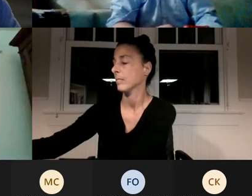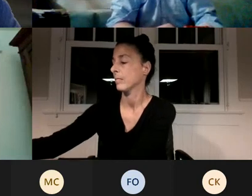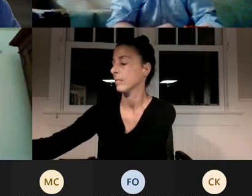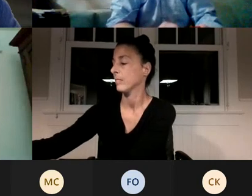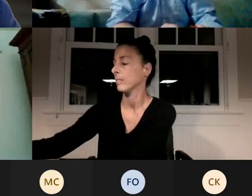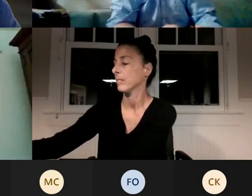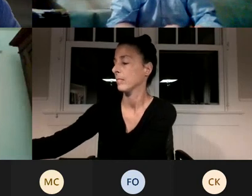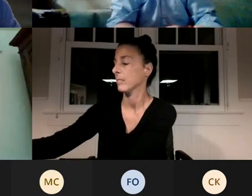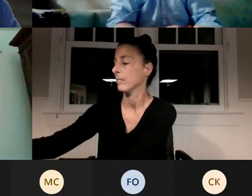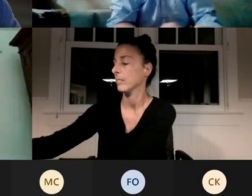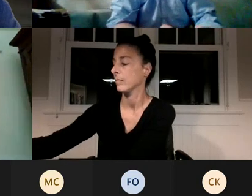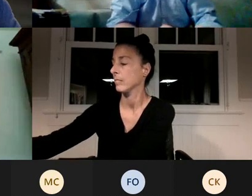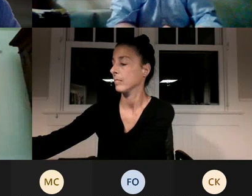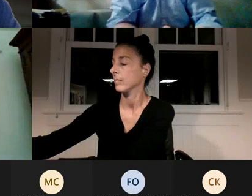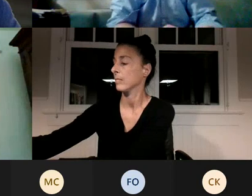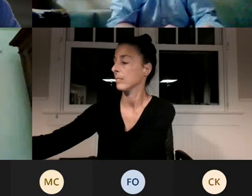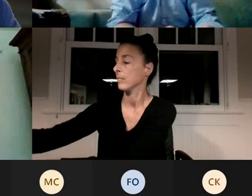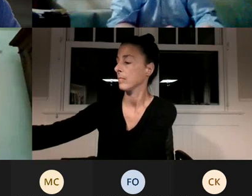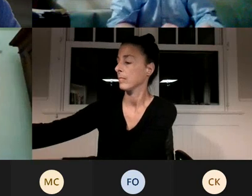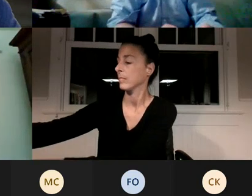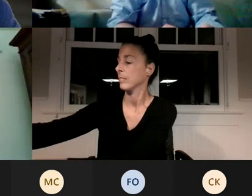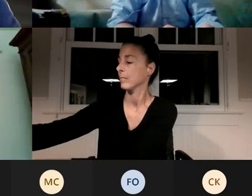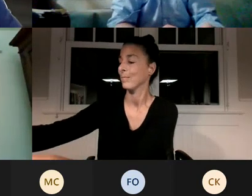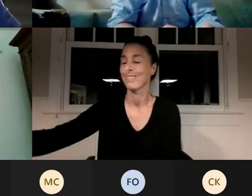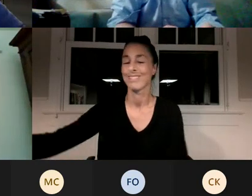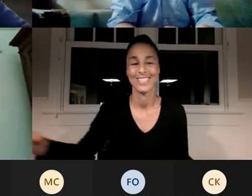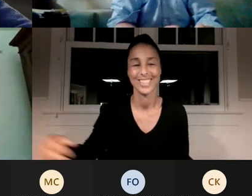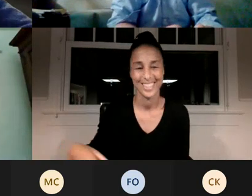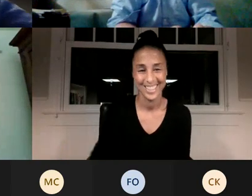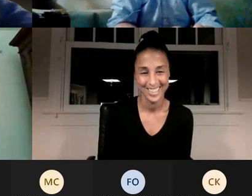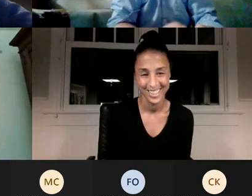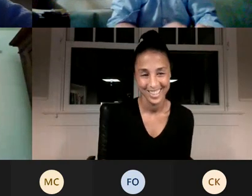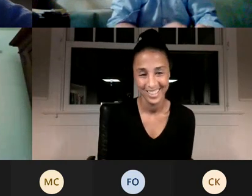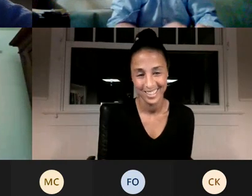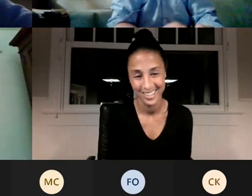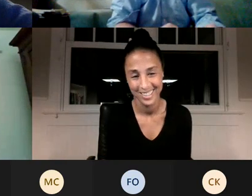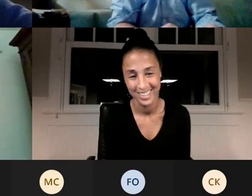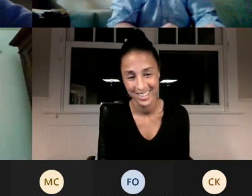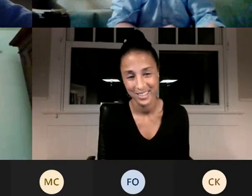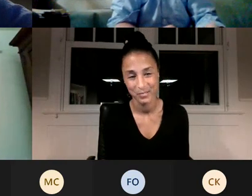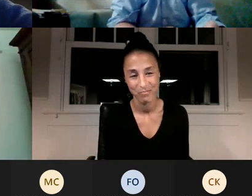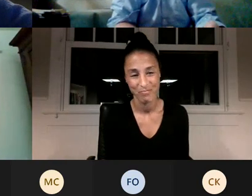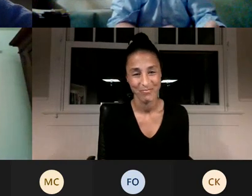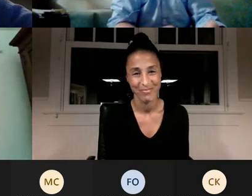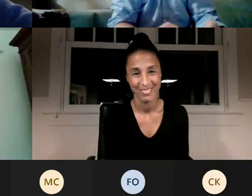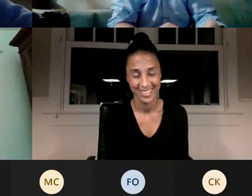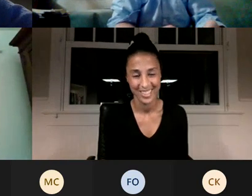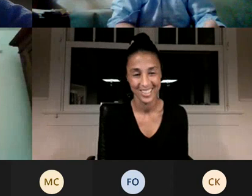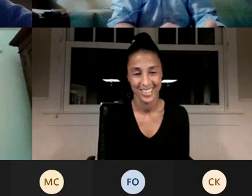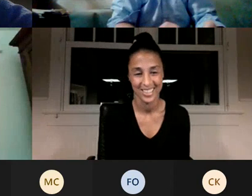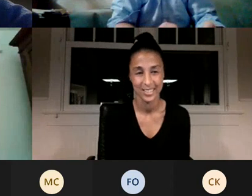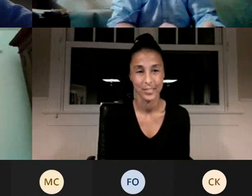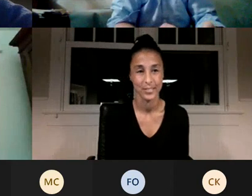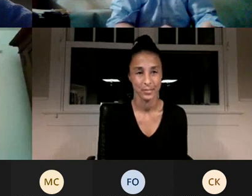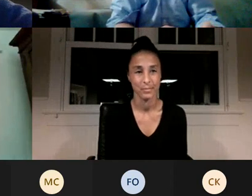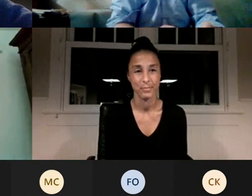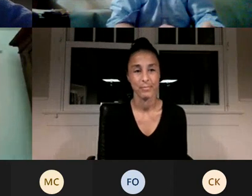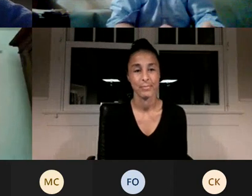us. Yeah, and I'm feverishly writing everybody's comments and community names down so I can get in touch with you